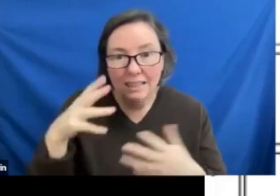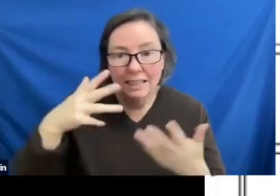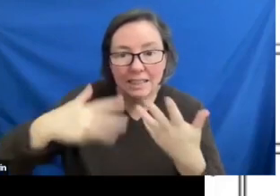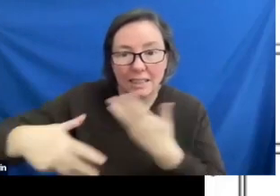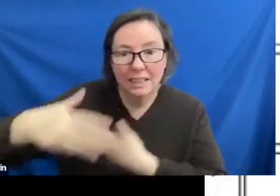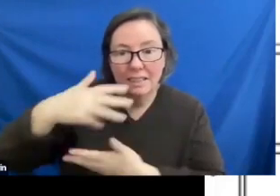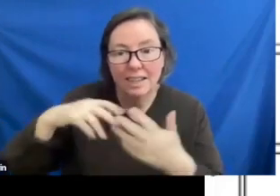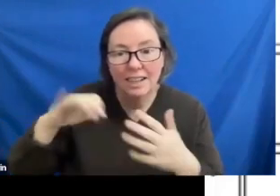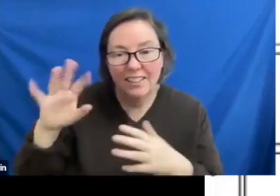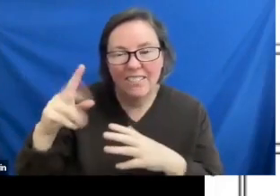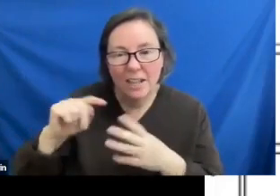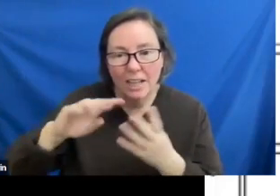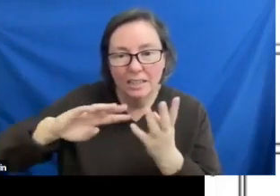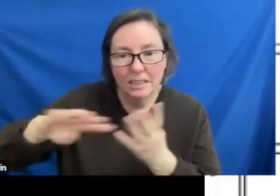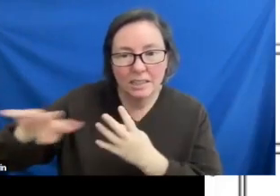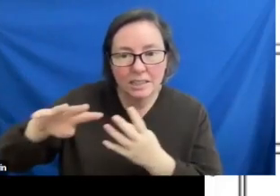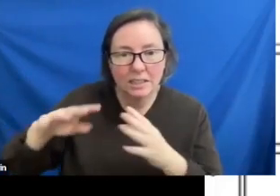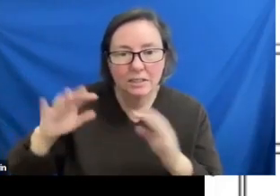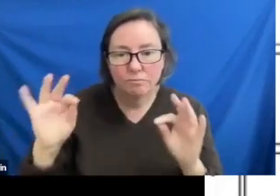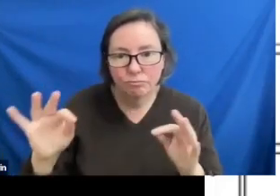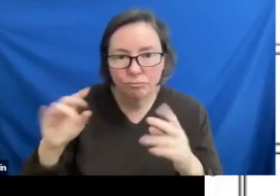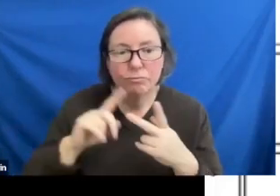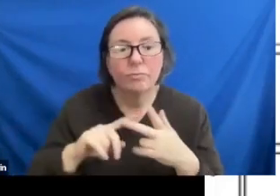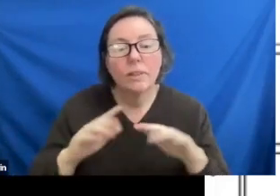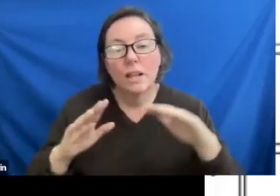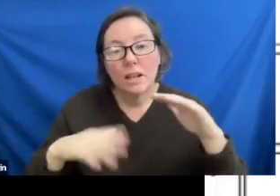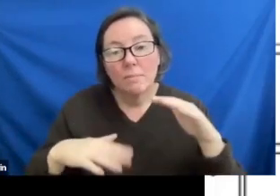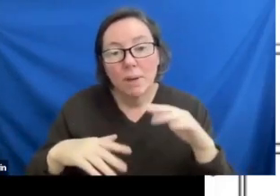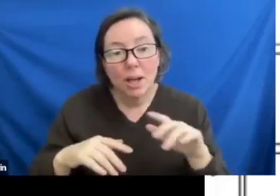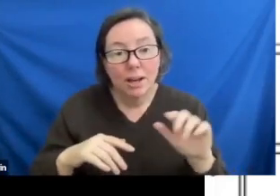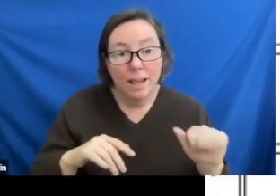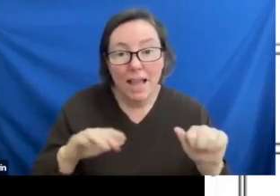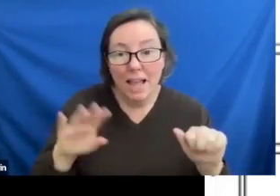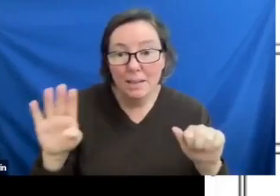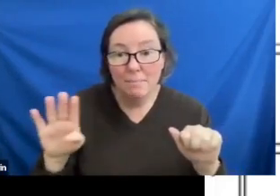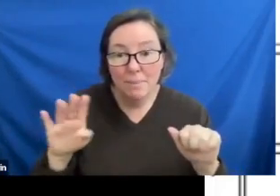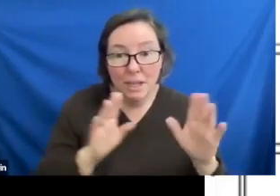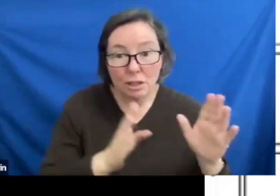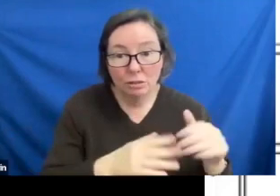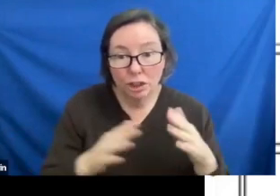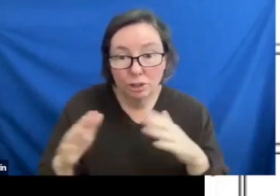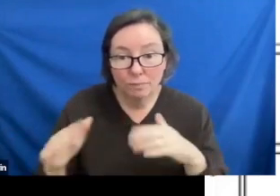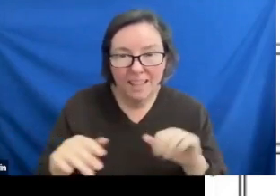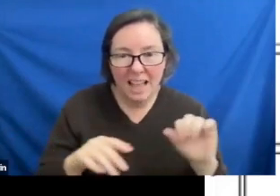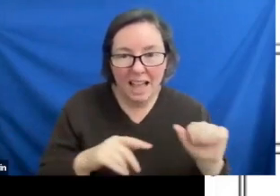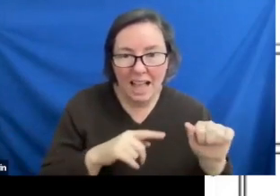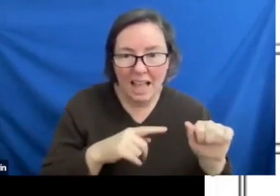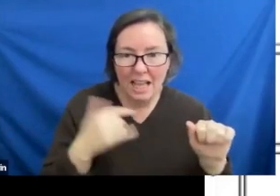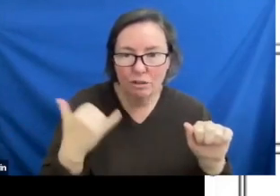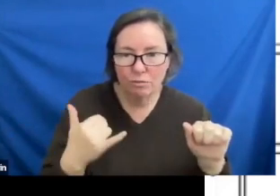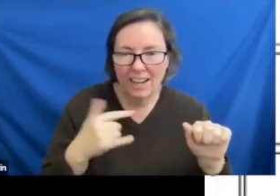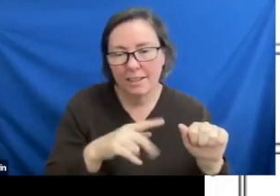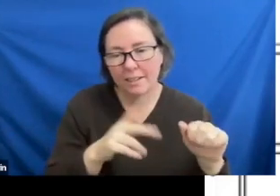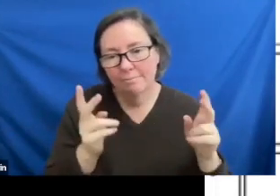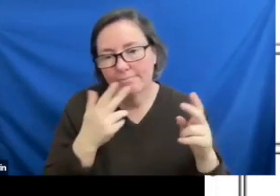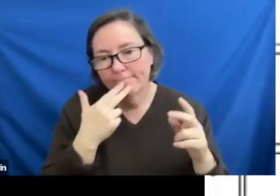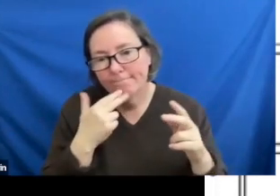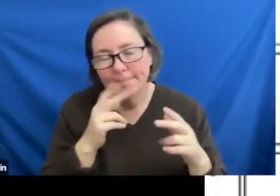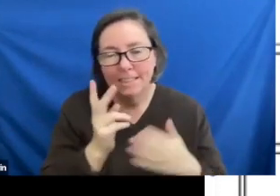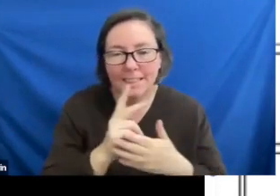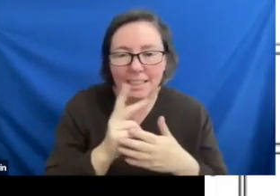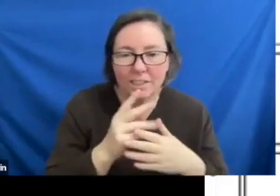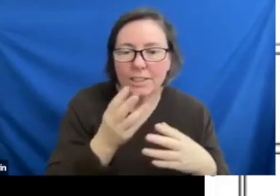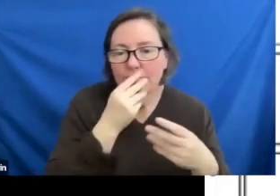The 2 rooms down at the bottom, that room marked A is now serving as a kitchenette, sort of a food